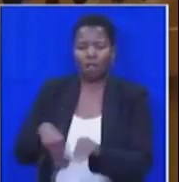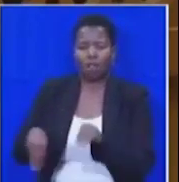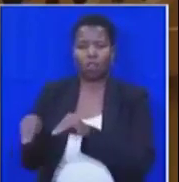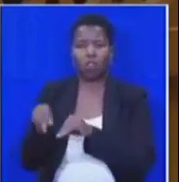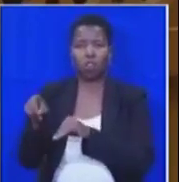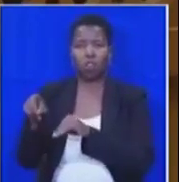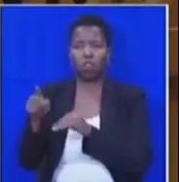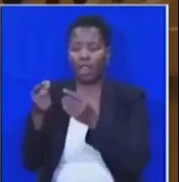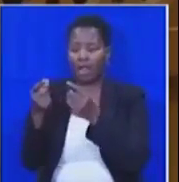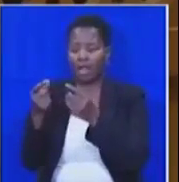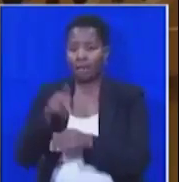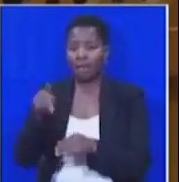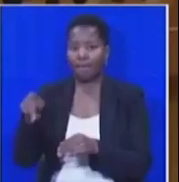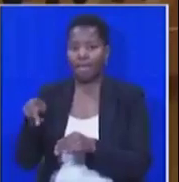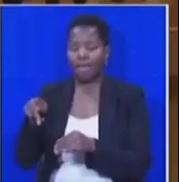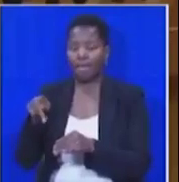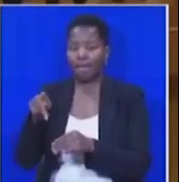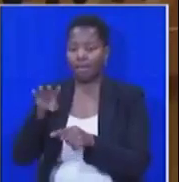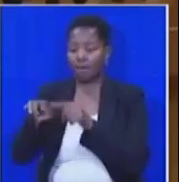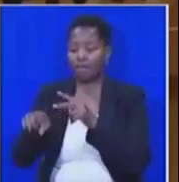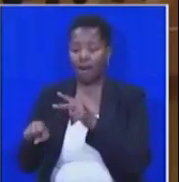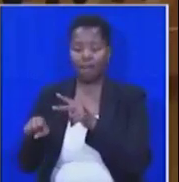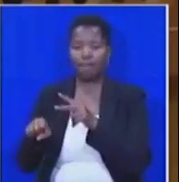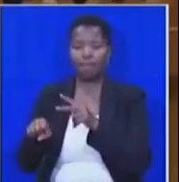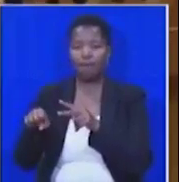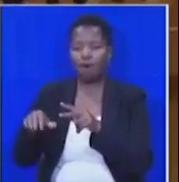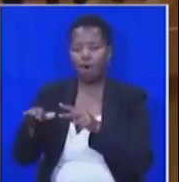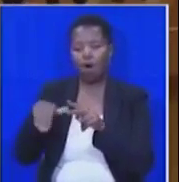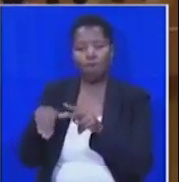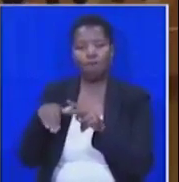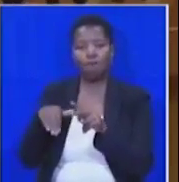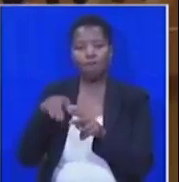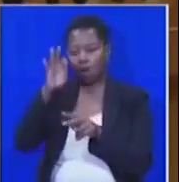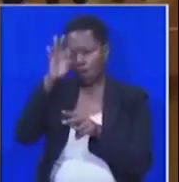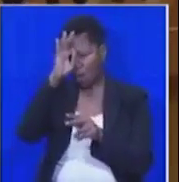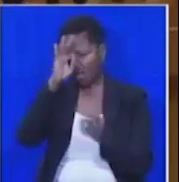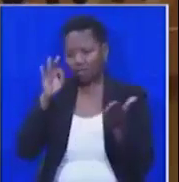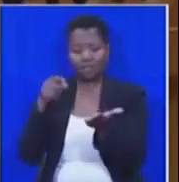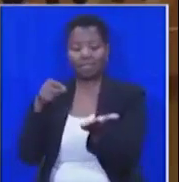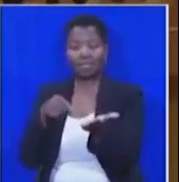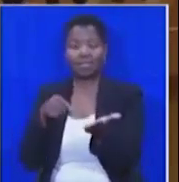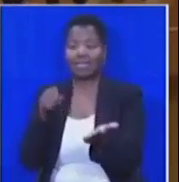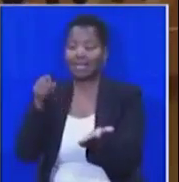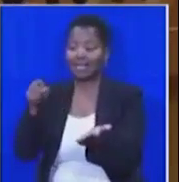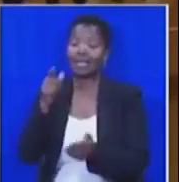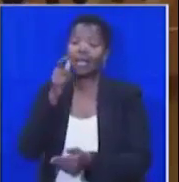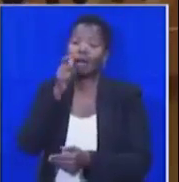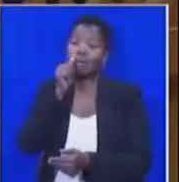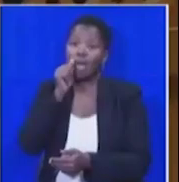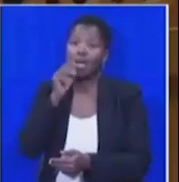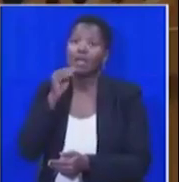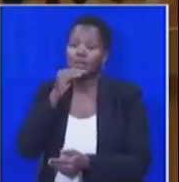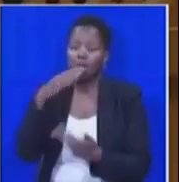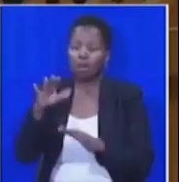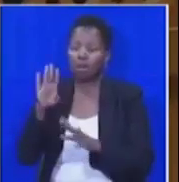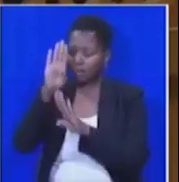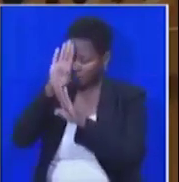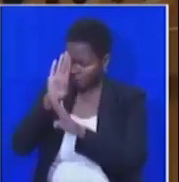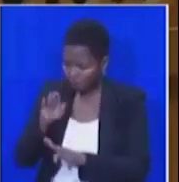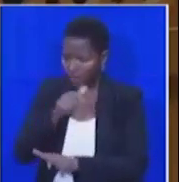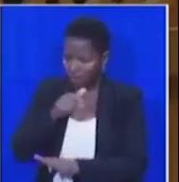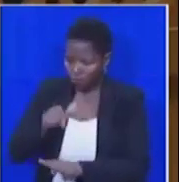of the public protector with the findings of a police minister, a man who owes his very existence and livelihood to the